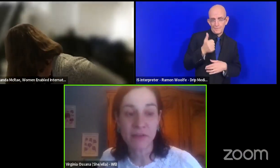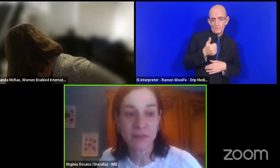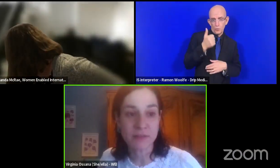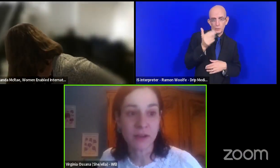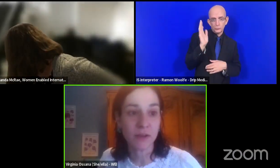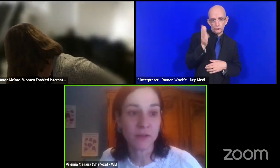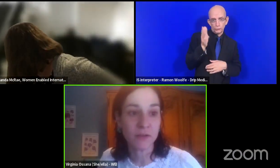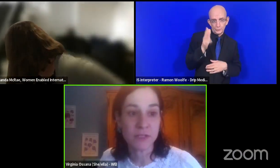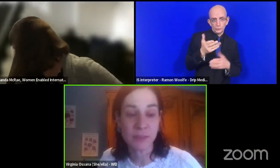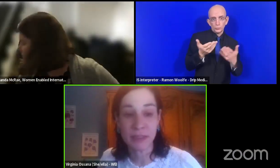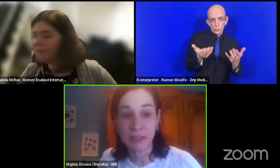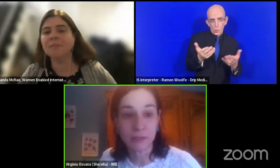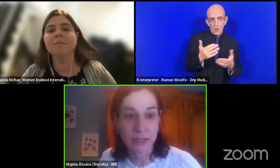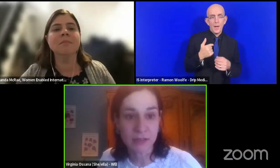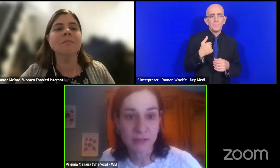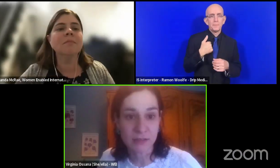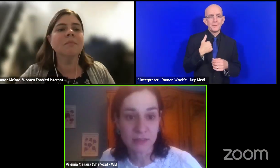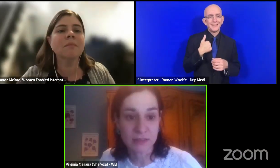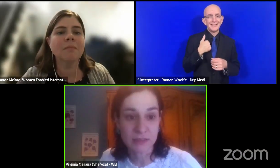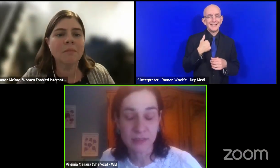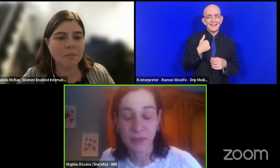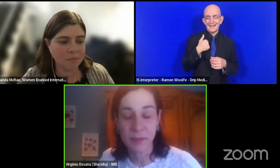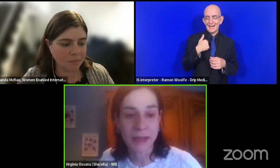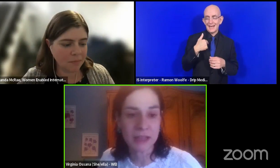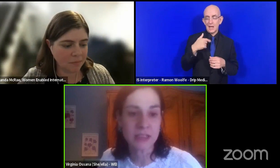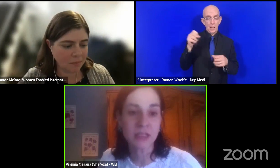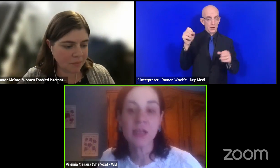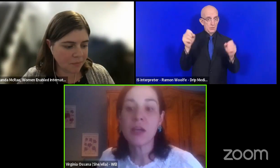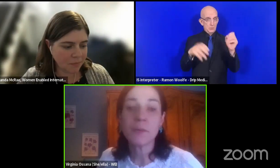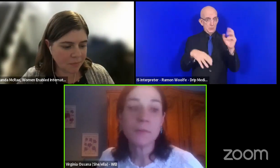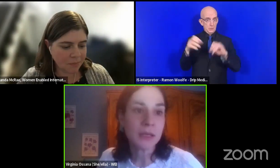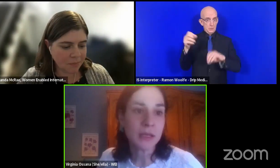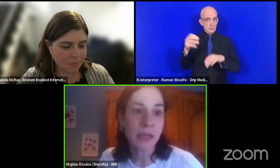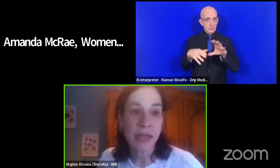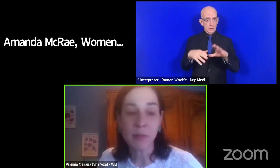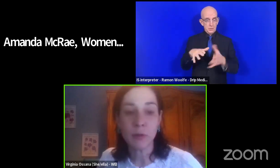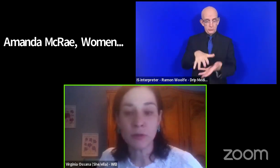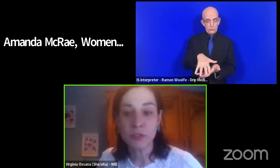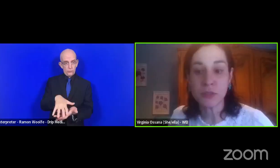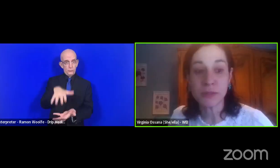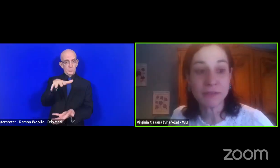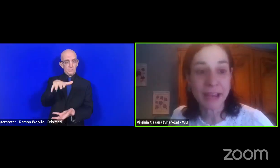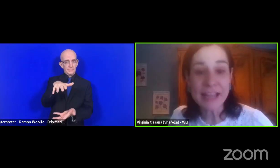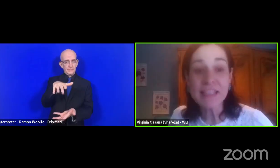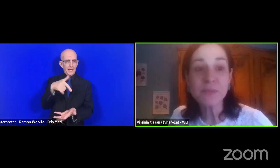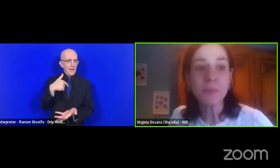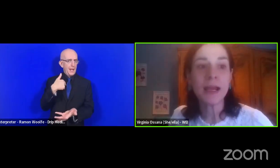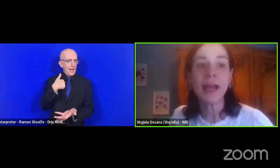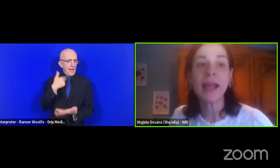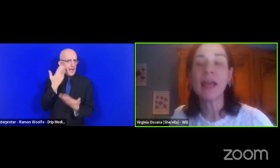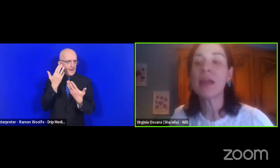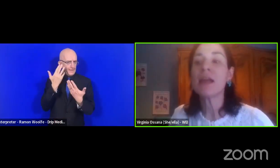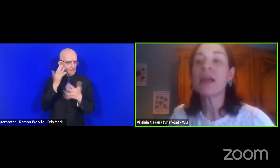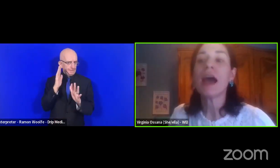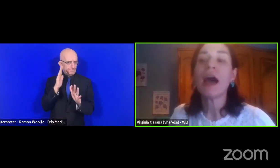se of disability rights consultants that might be able to advise,